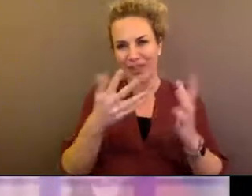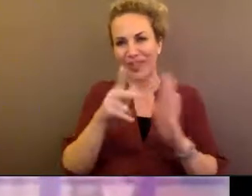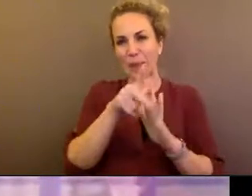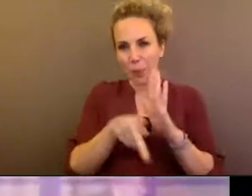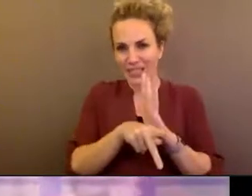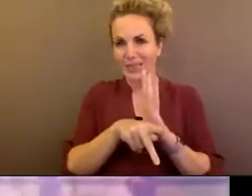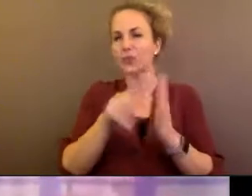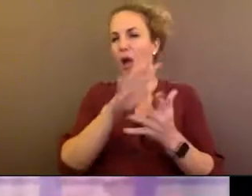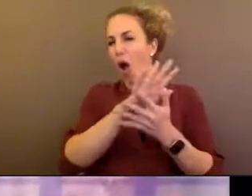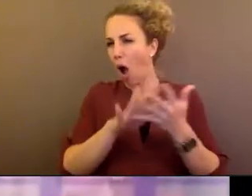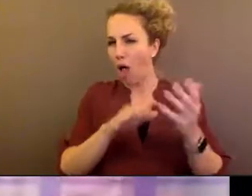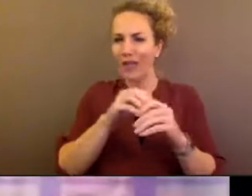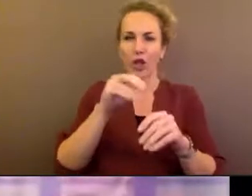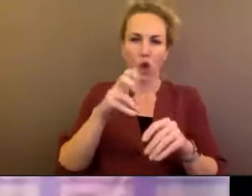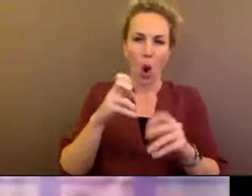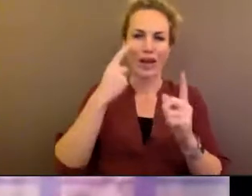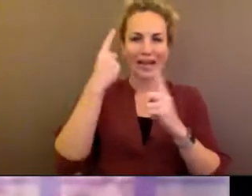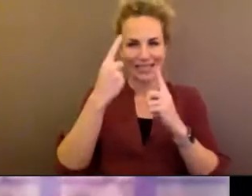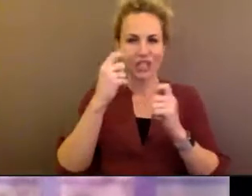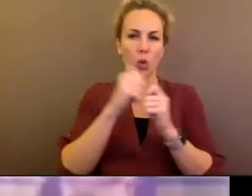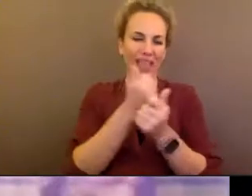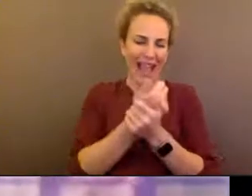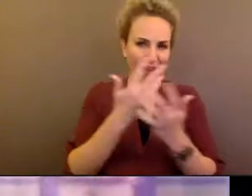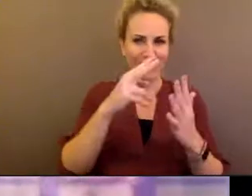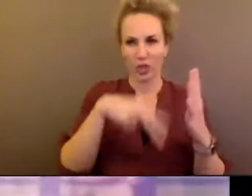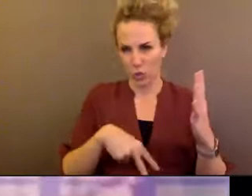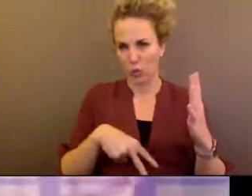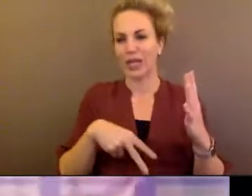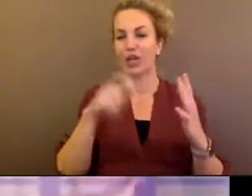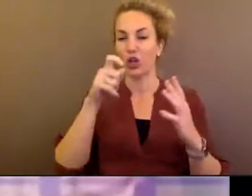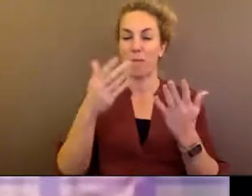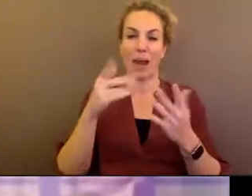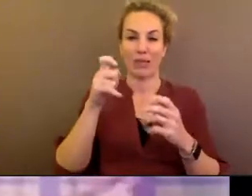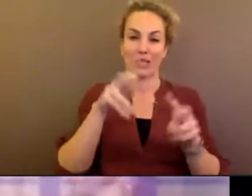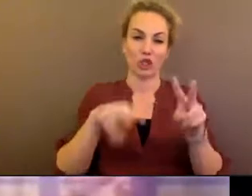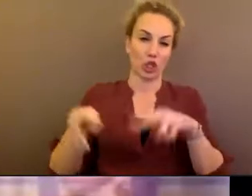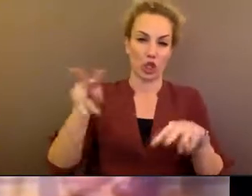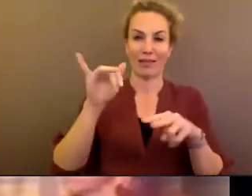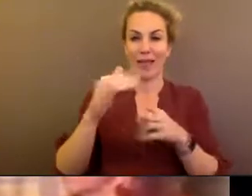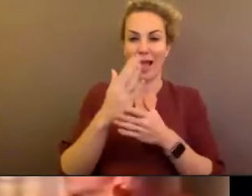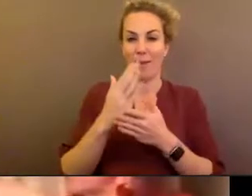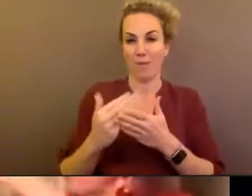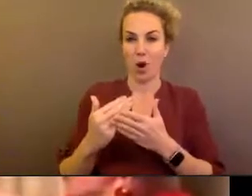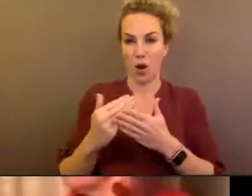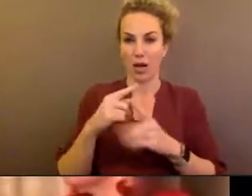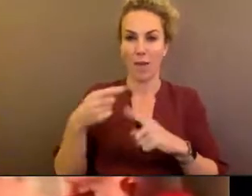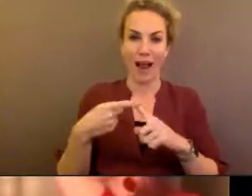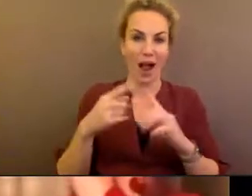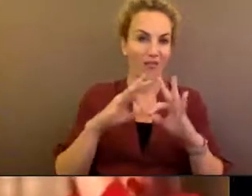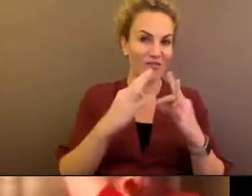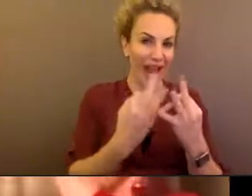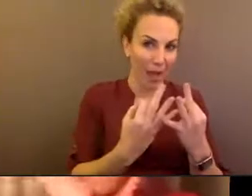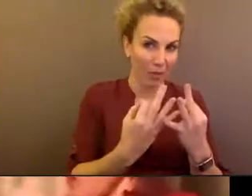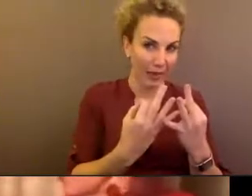and say, what do we have to do? And you may need to look at the sections about families,